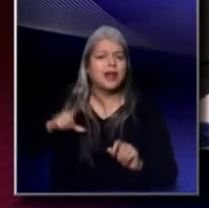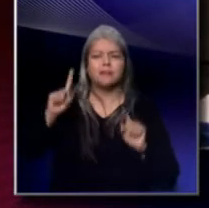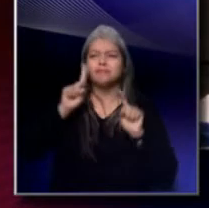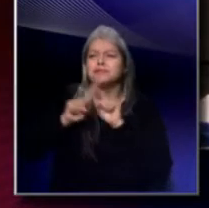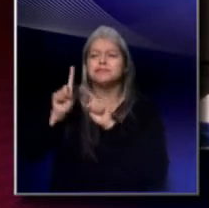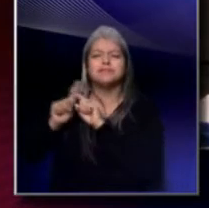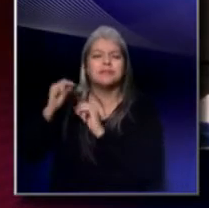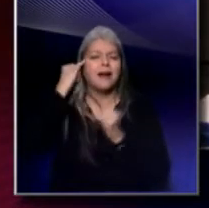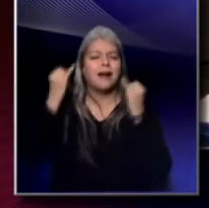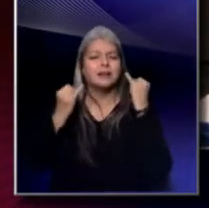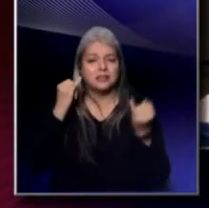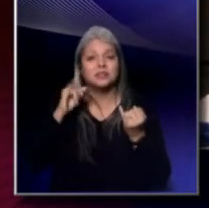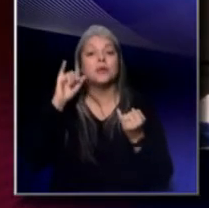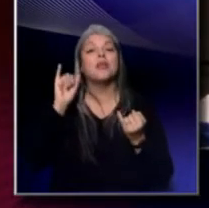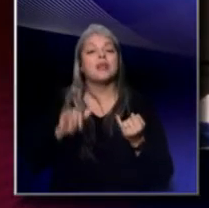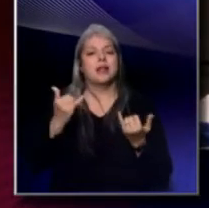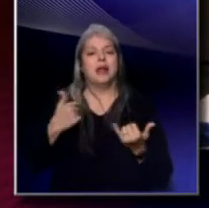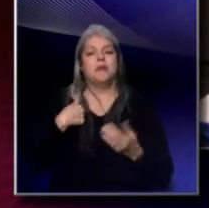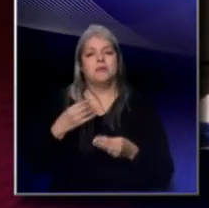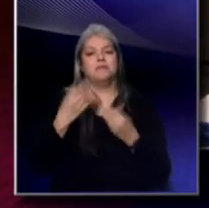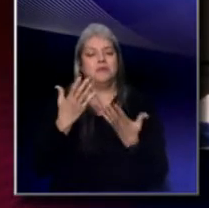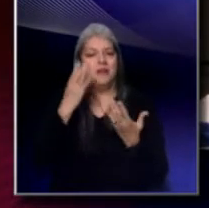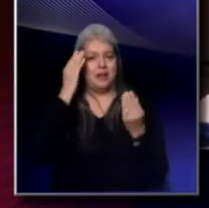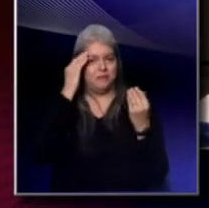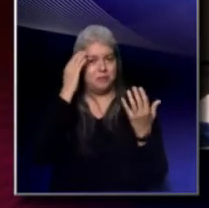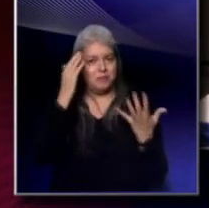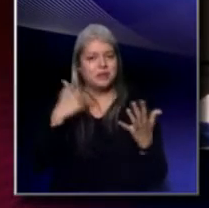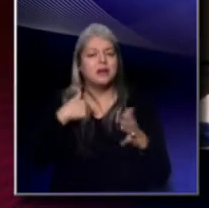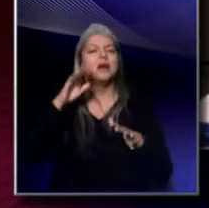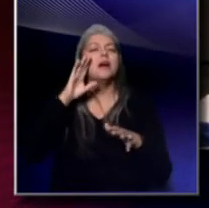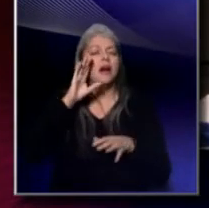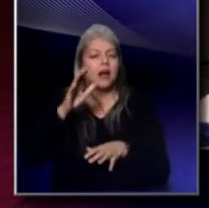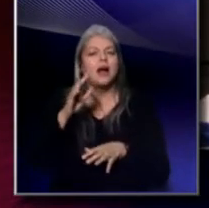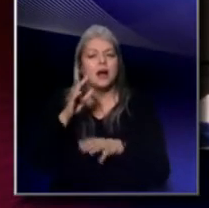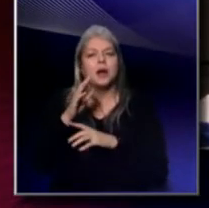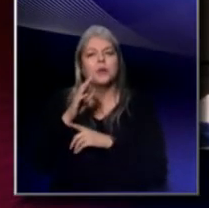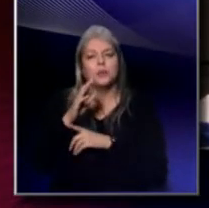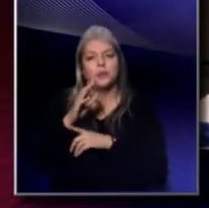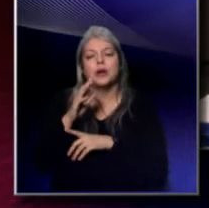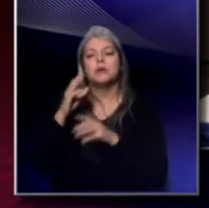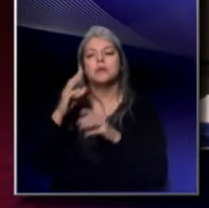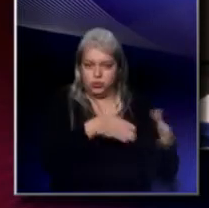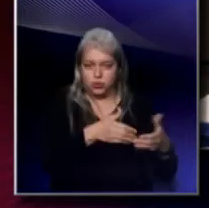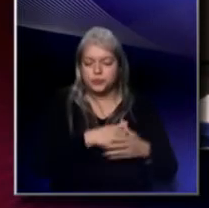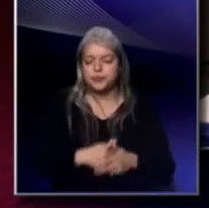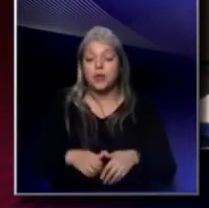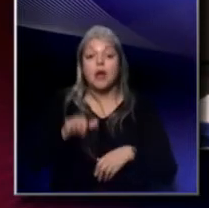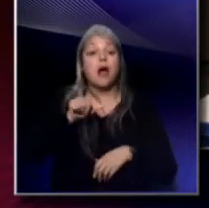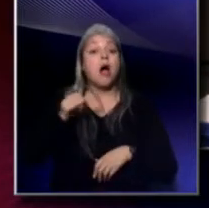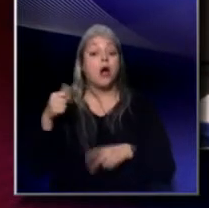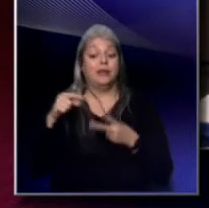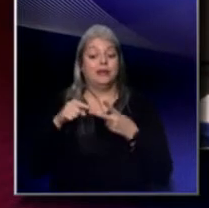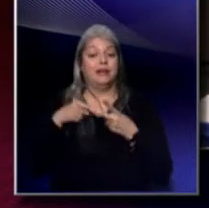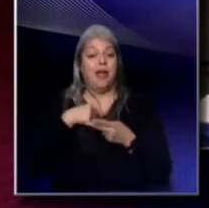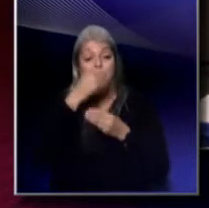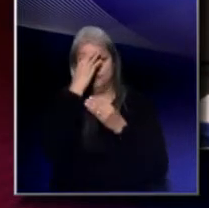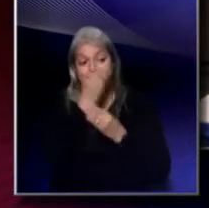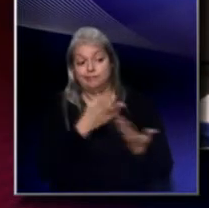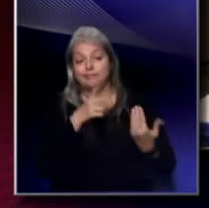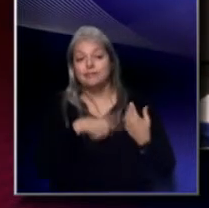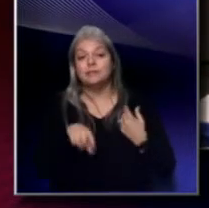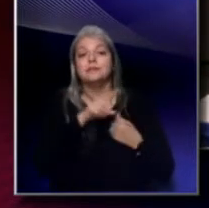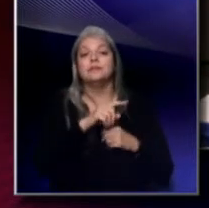So we're providing that information. I will give a similar presentation tomorrow that I shared with them. As